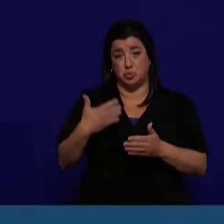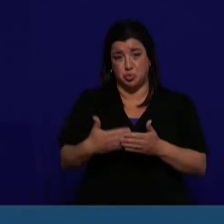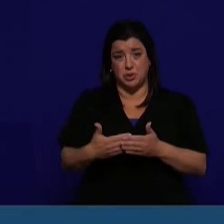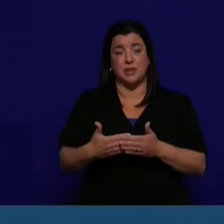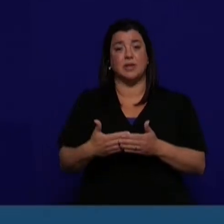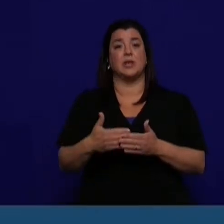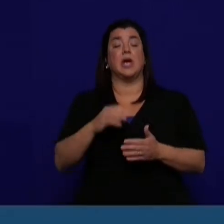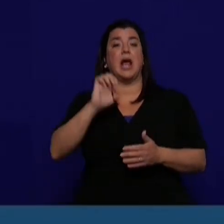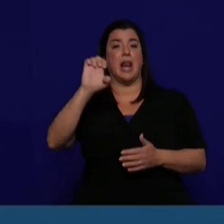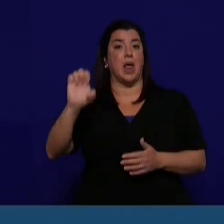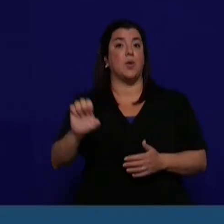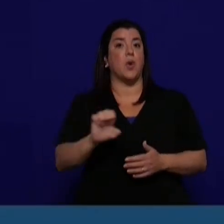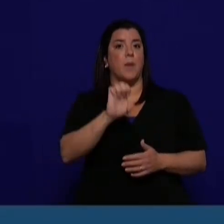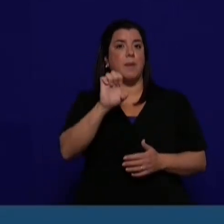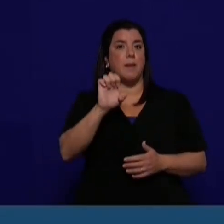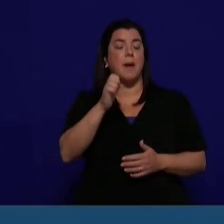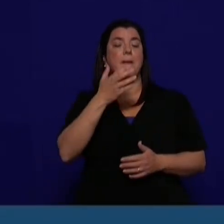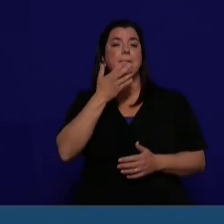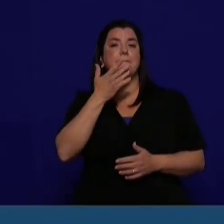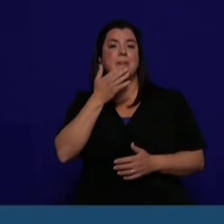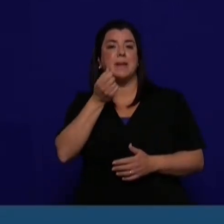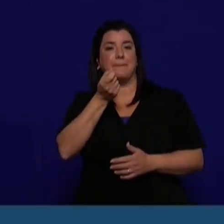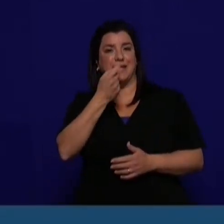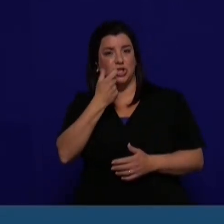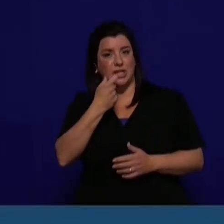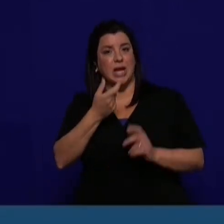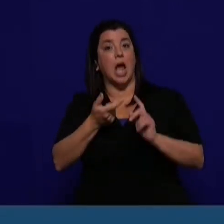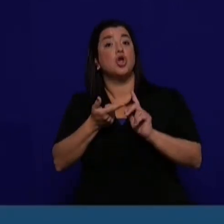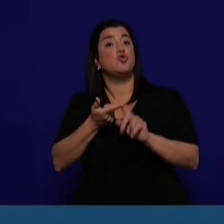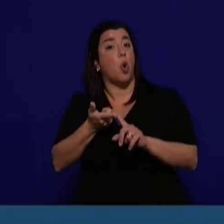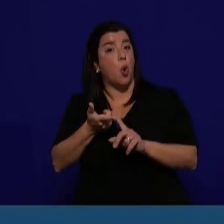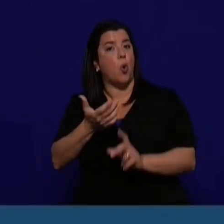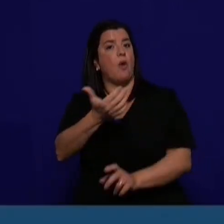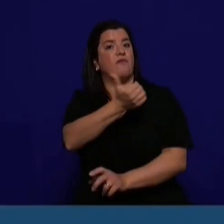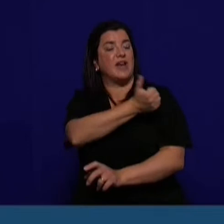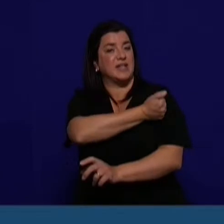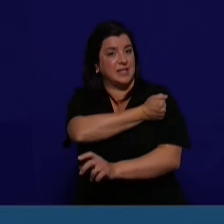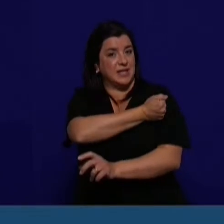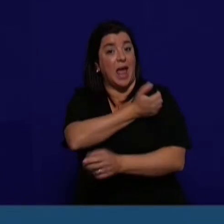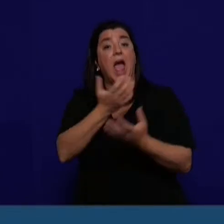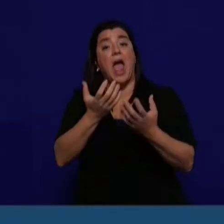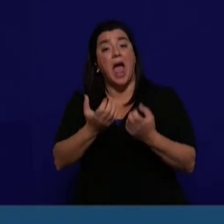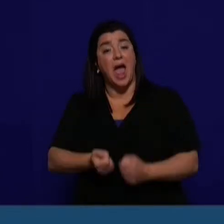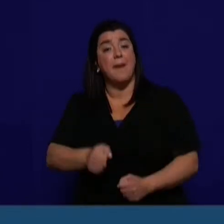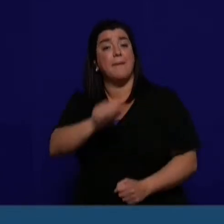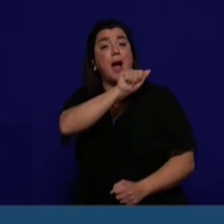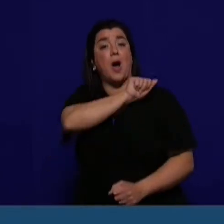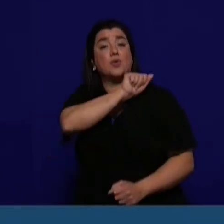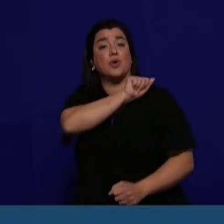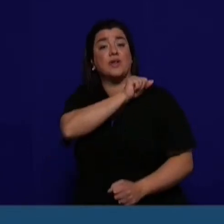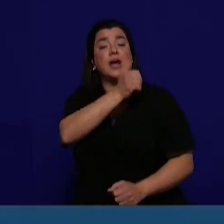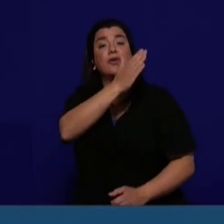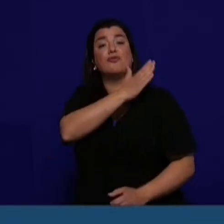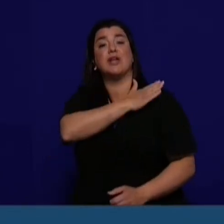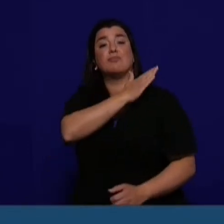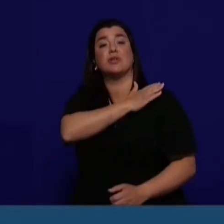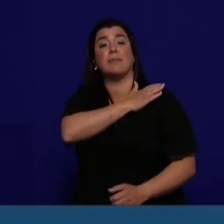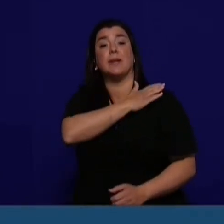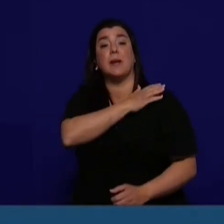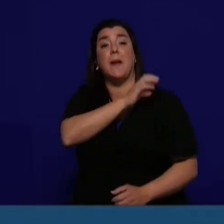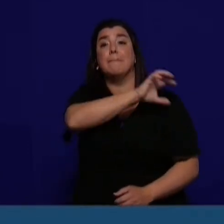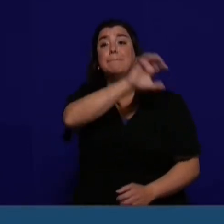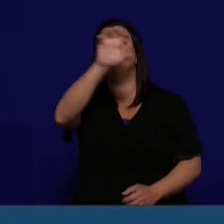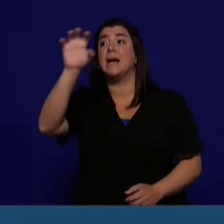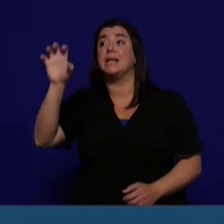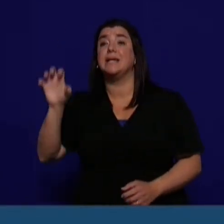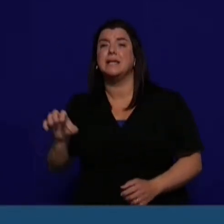inkluż it-tilqim ukoll li dan ikun hemm l-awtoritajiet li jkunu responsabbli mill-mediċini f'kull pajjiż li tkun qiegħda